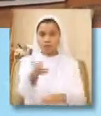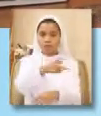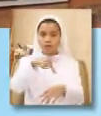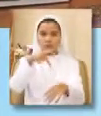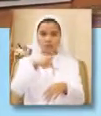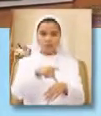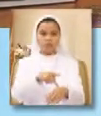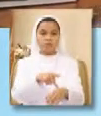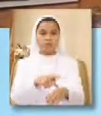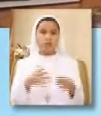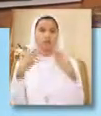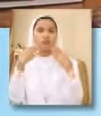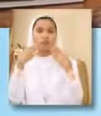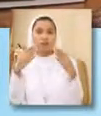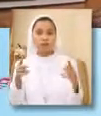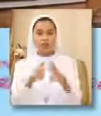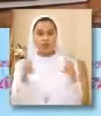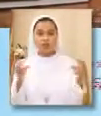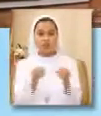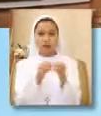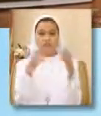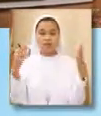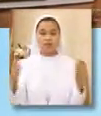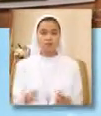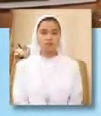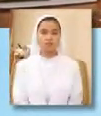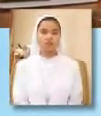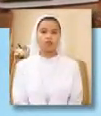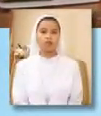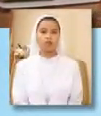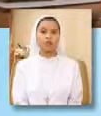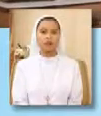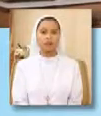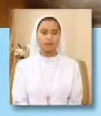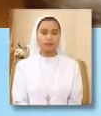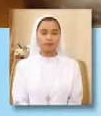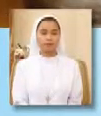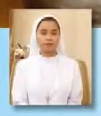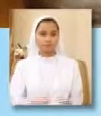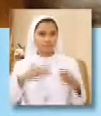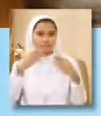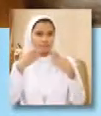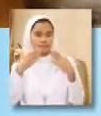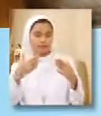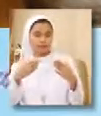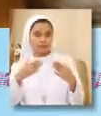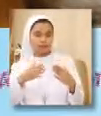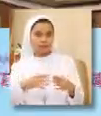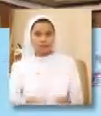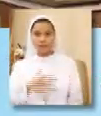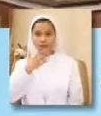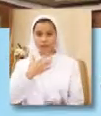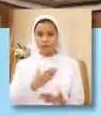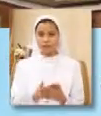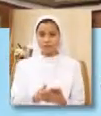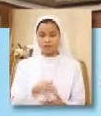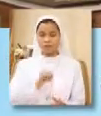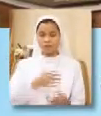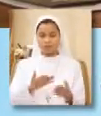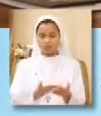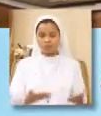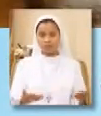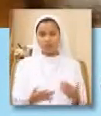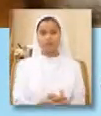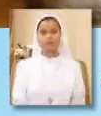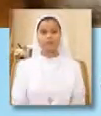Thank you, sister. God bless you. It was a pleasure to be with you. Thank you. Mga tugang, nagpa-aram na si Tess,